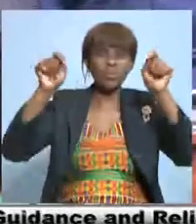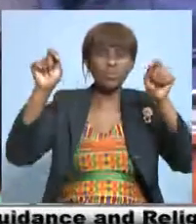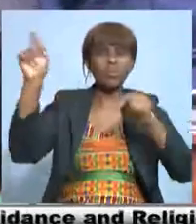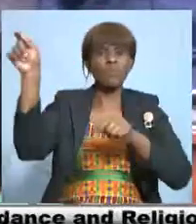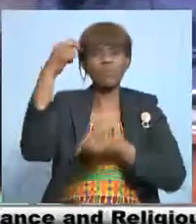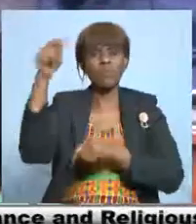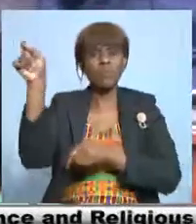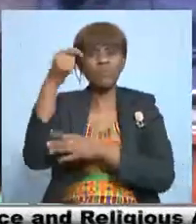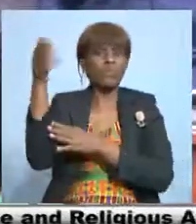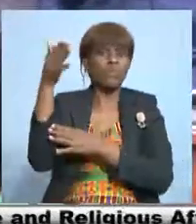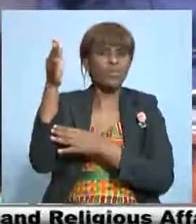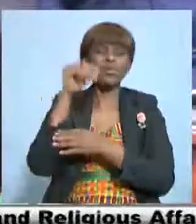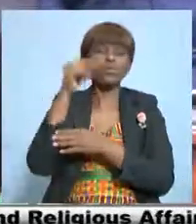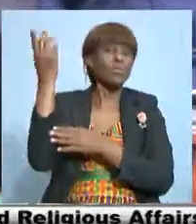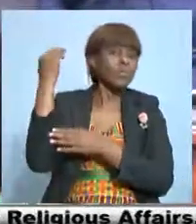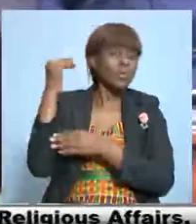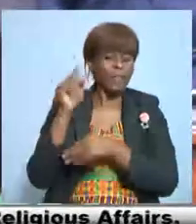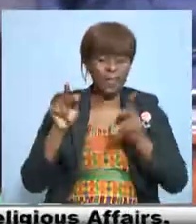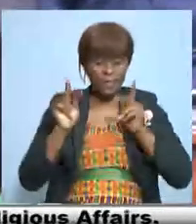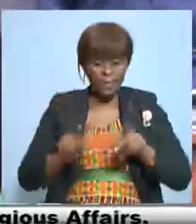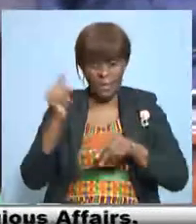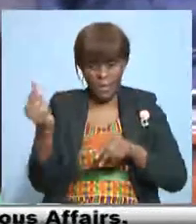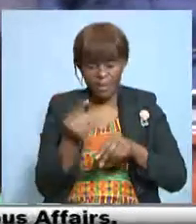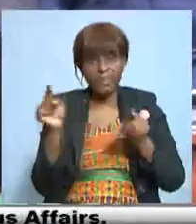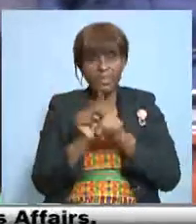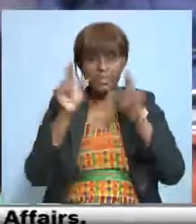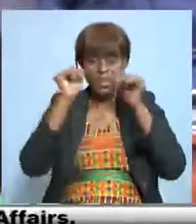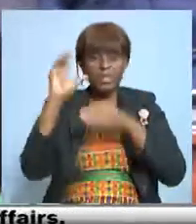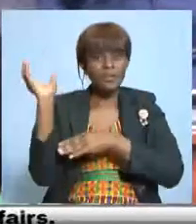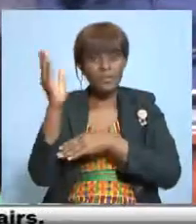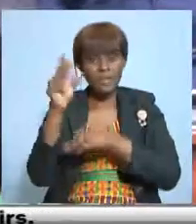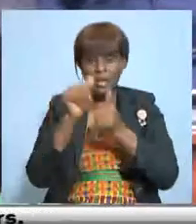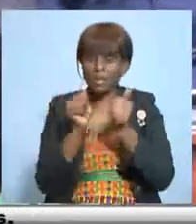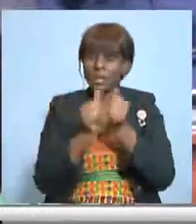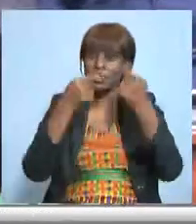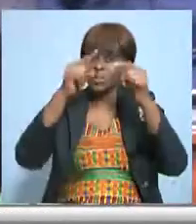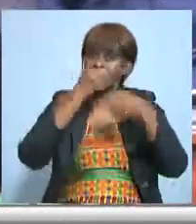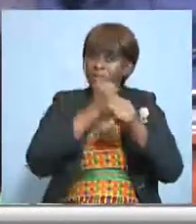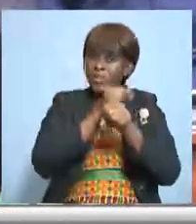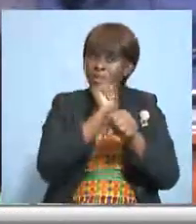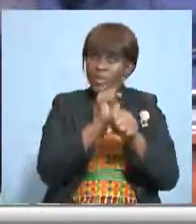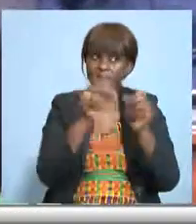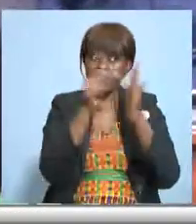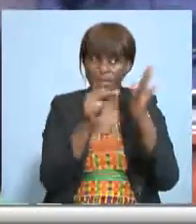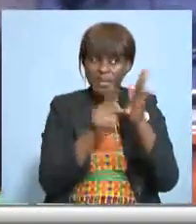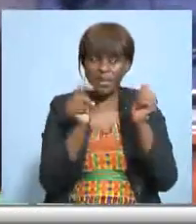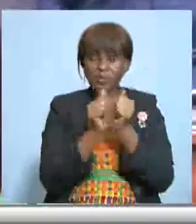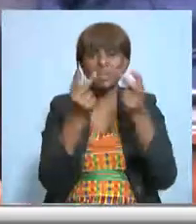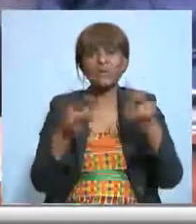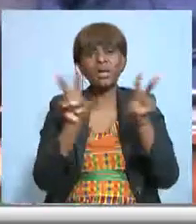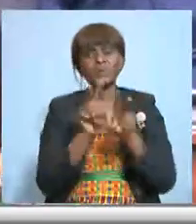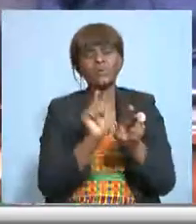flags. Not long ago, the president came here to address us about the progress made on principles and